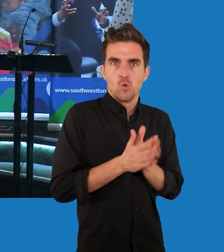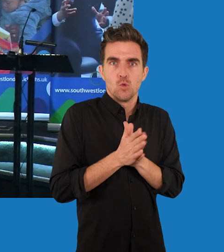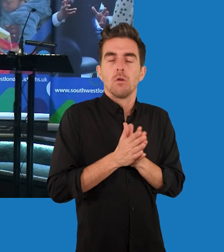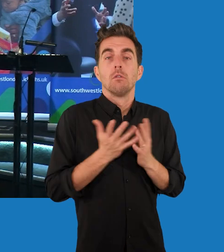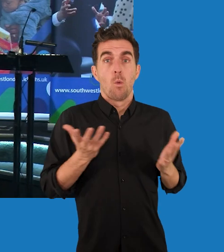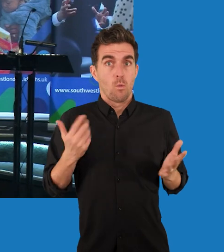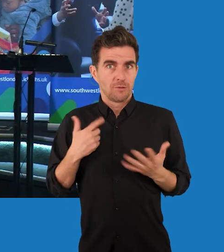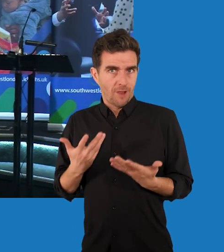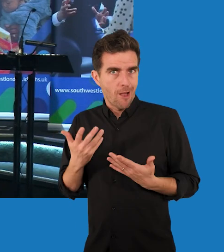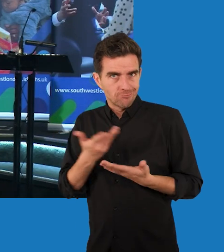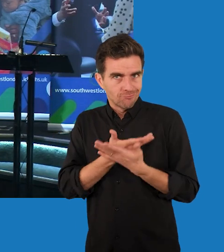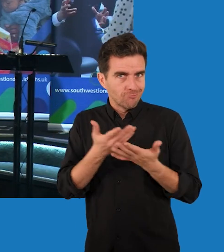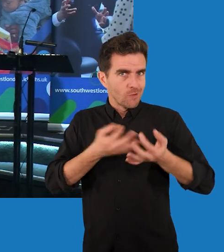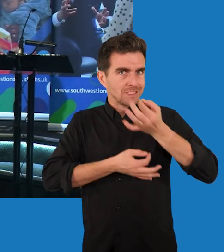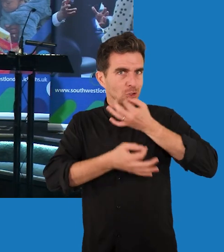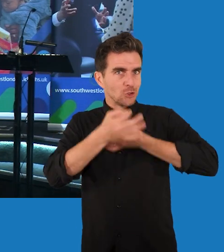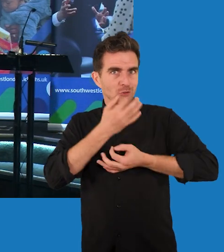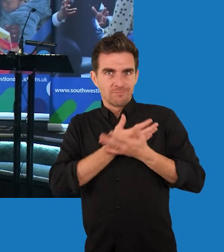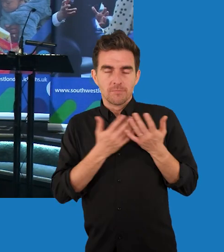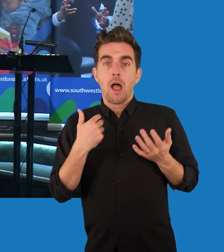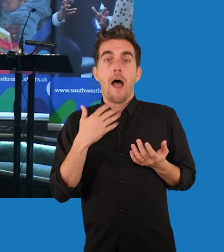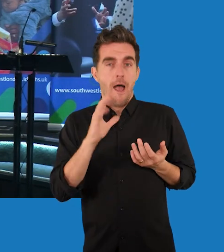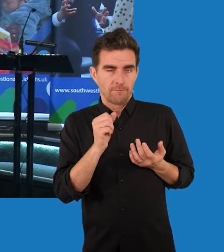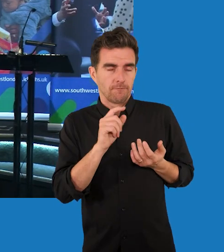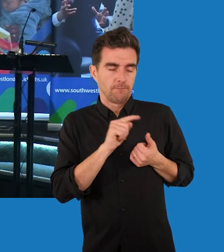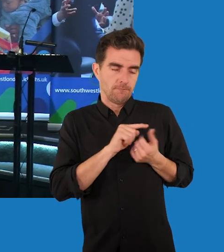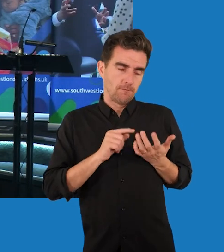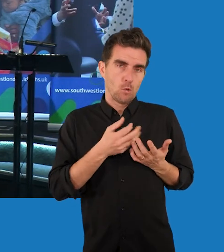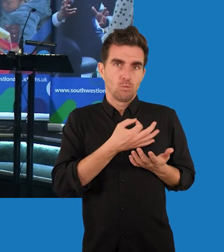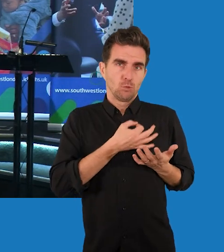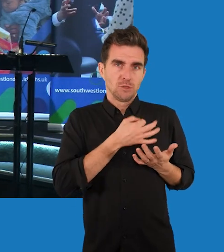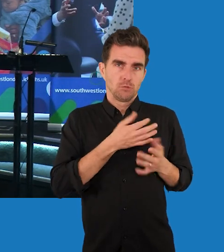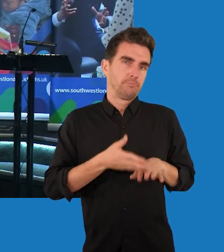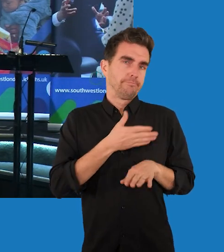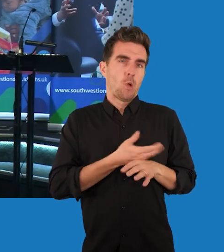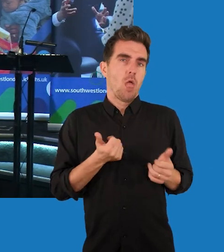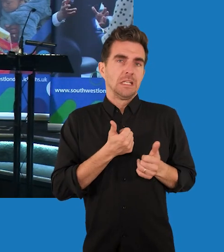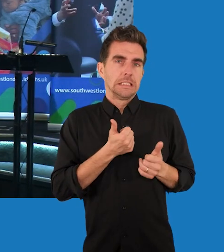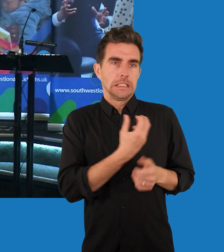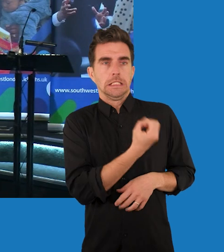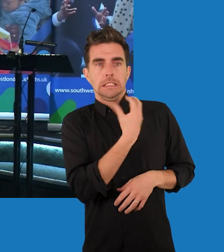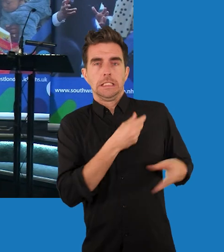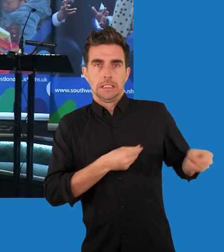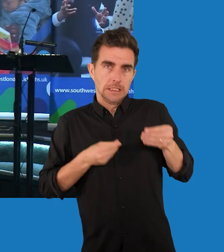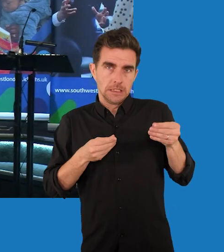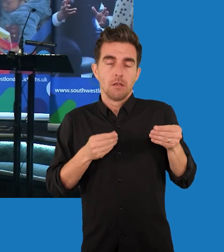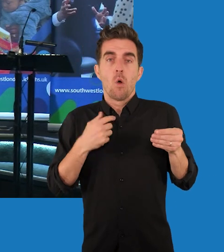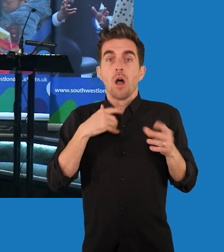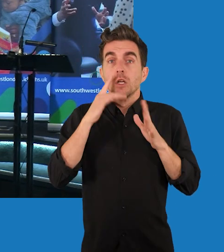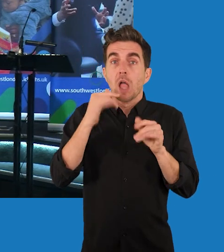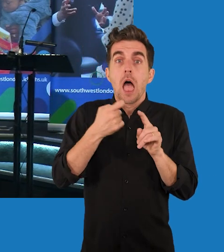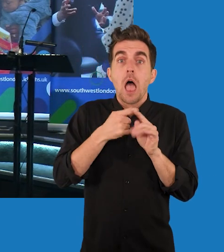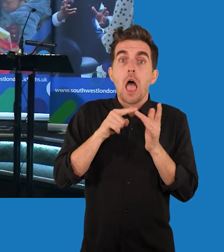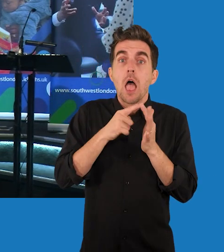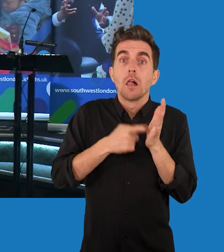So we're going to move to questions from the audience. We've had a number of questions submitted in advance. Could